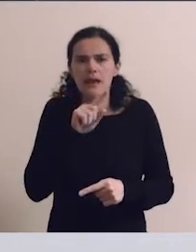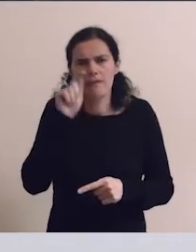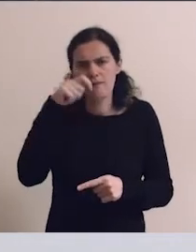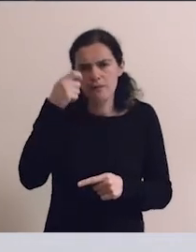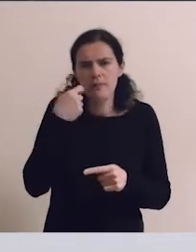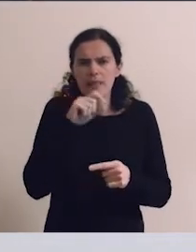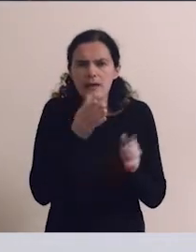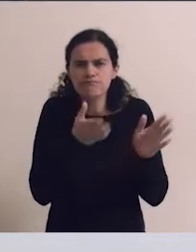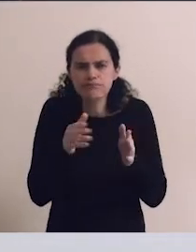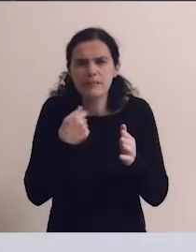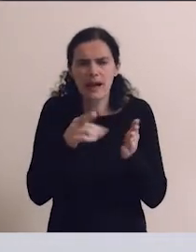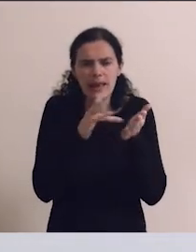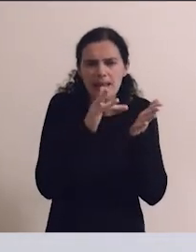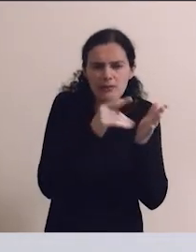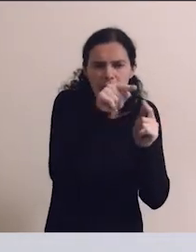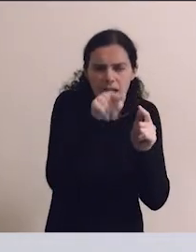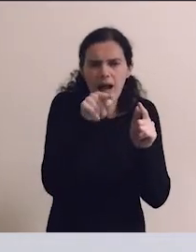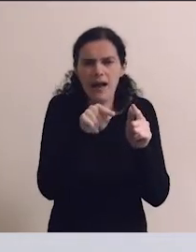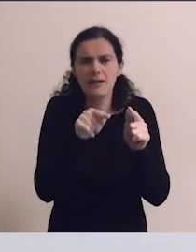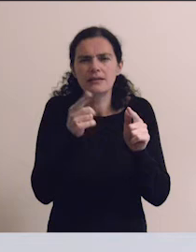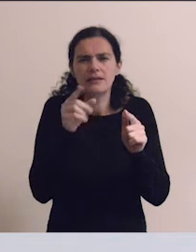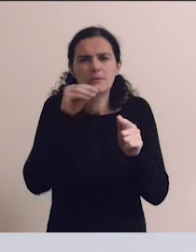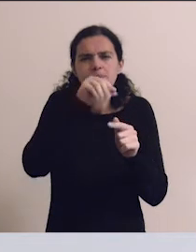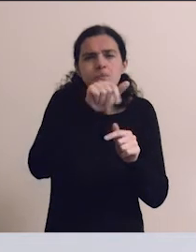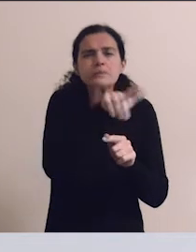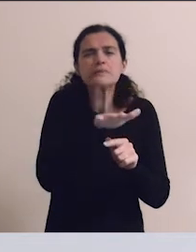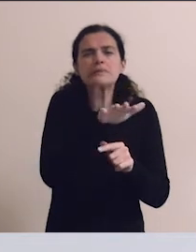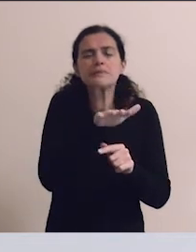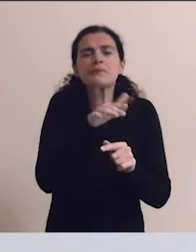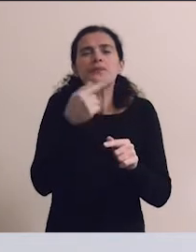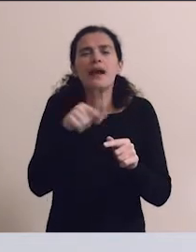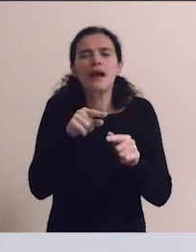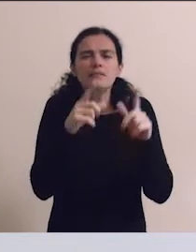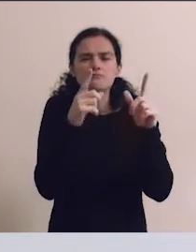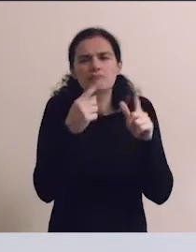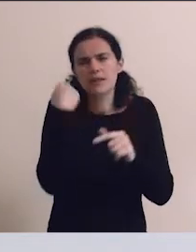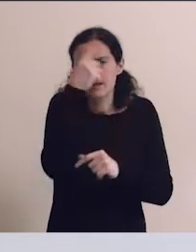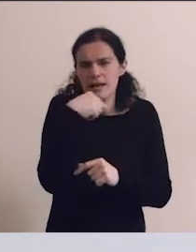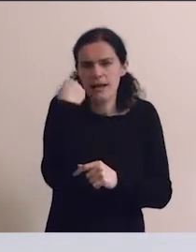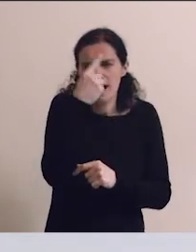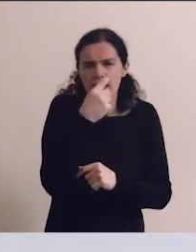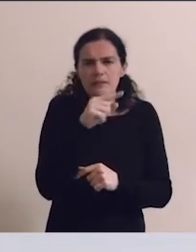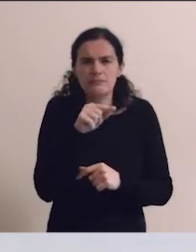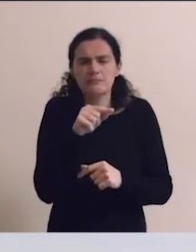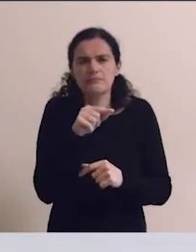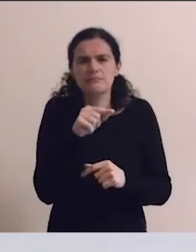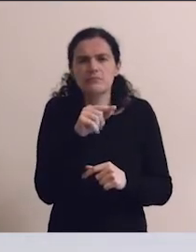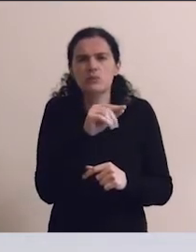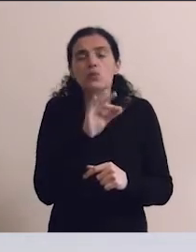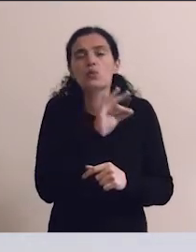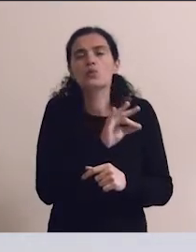went through many stages. Behind the book here, in this location of the painting, you had portraits of